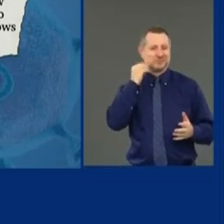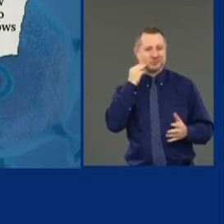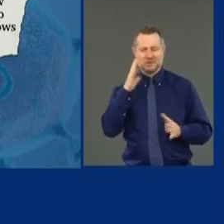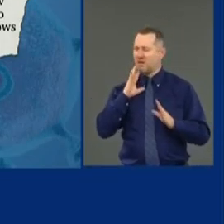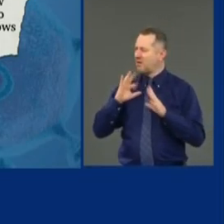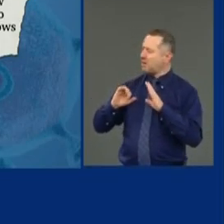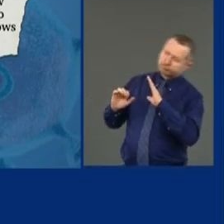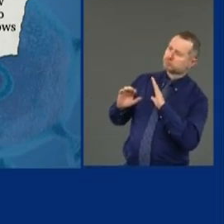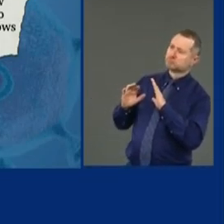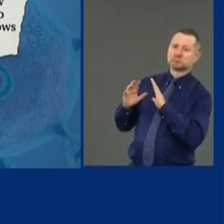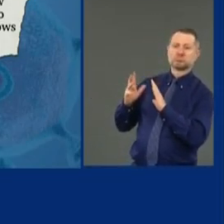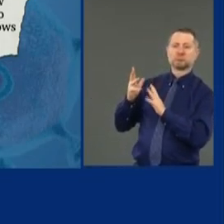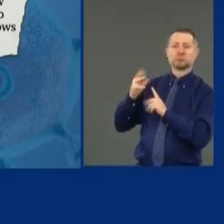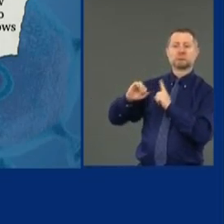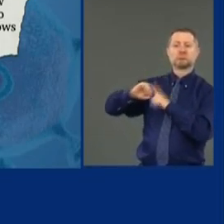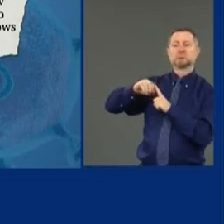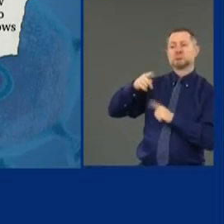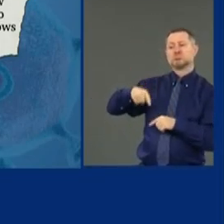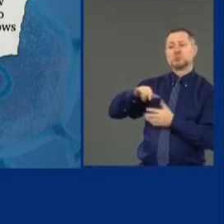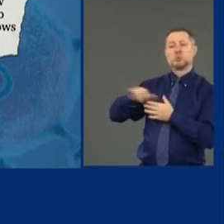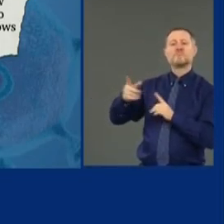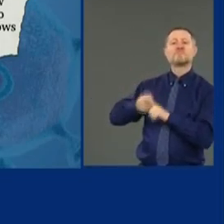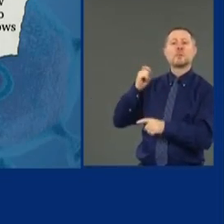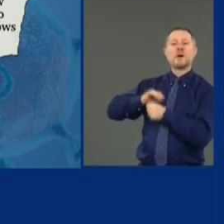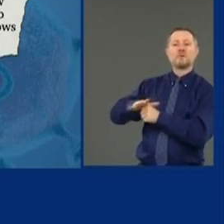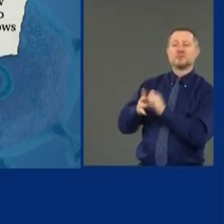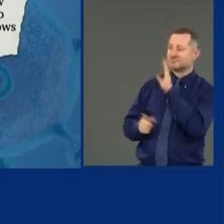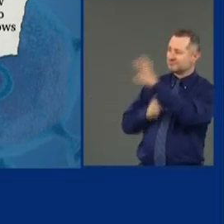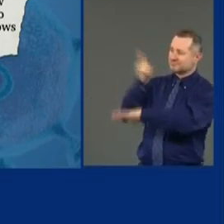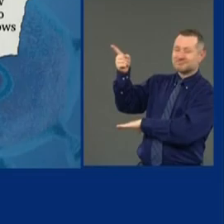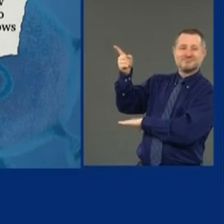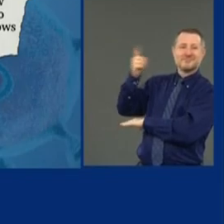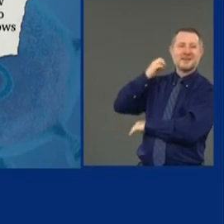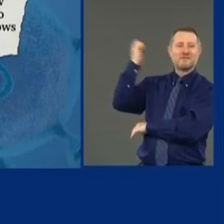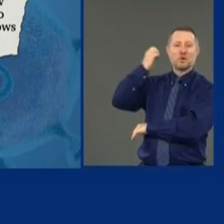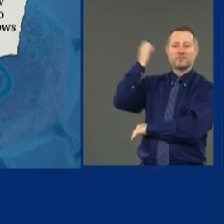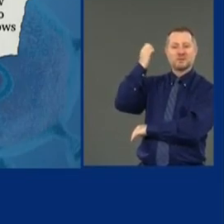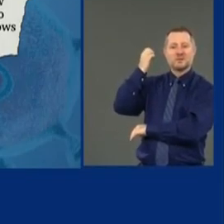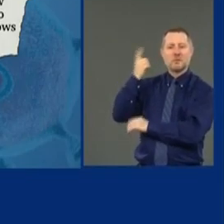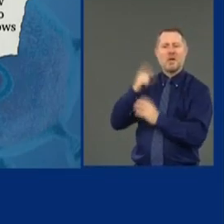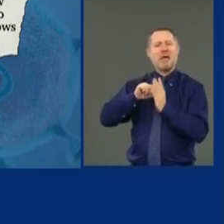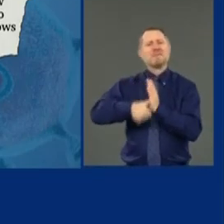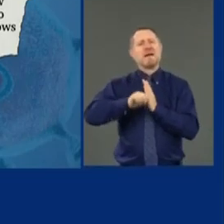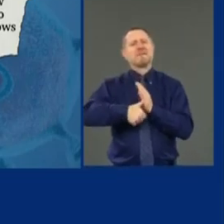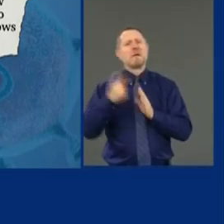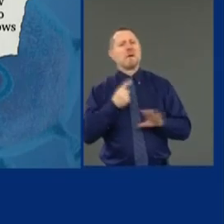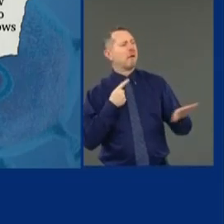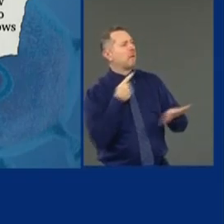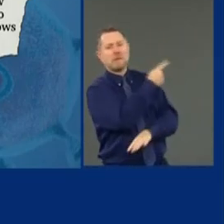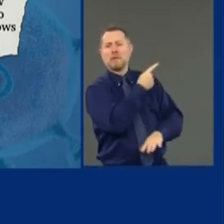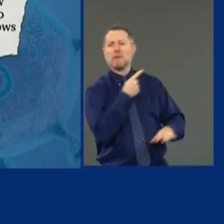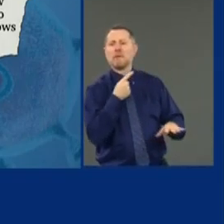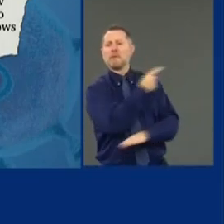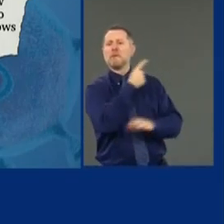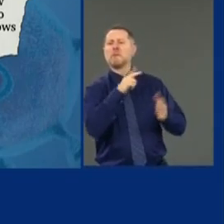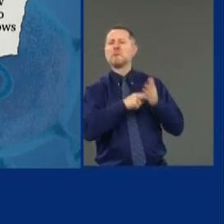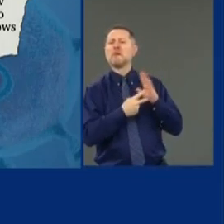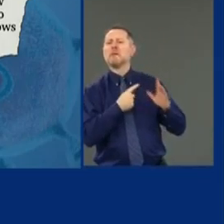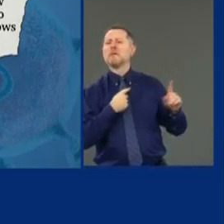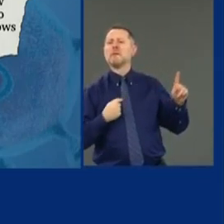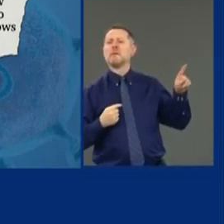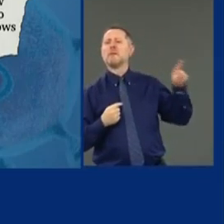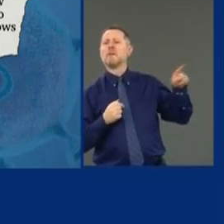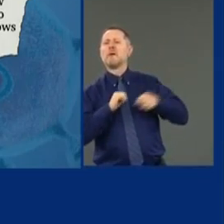coronavirus from Europe. I like to say that because people say, what do you mean the coronavirus from Europe? I thought the coronavirus was